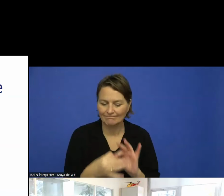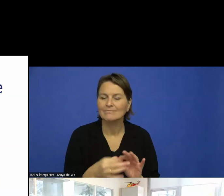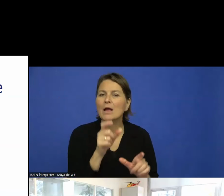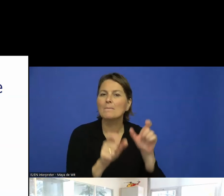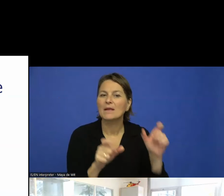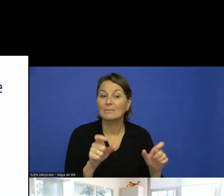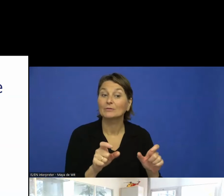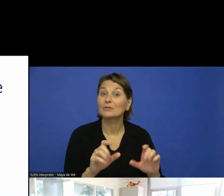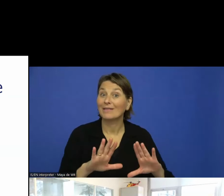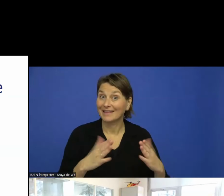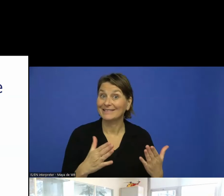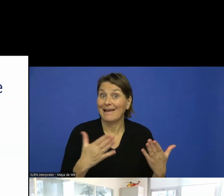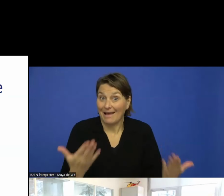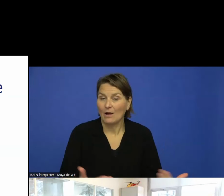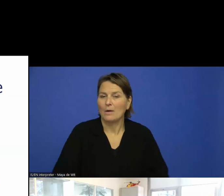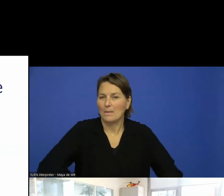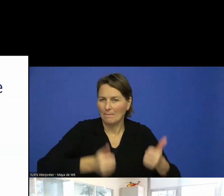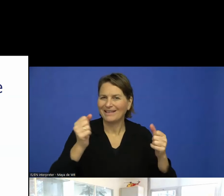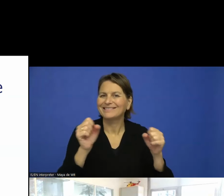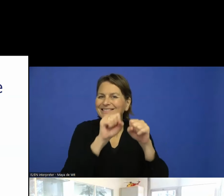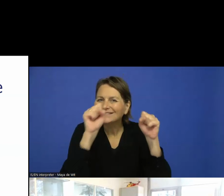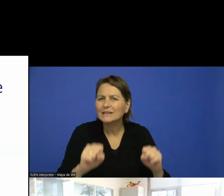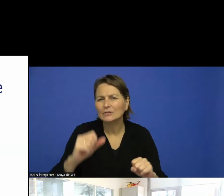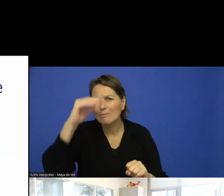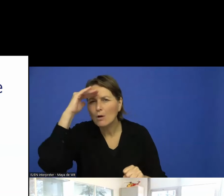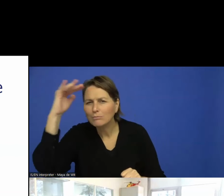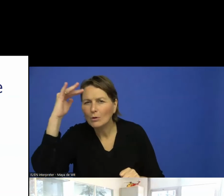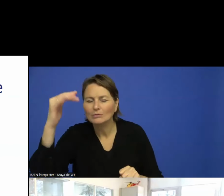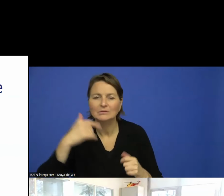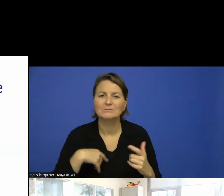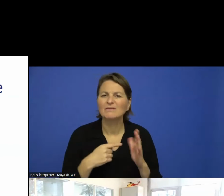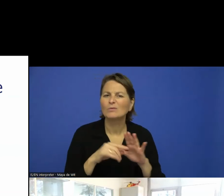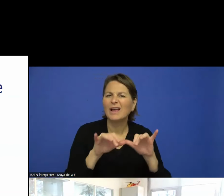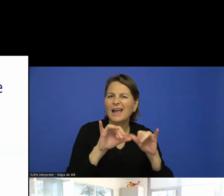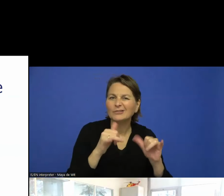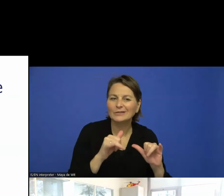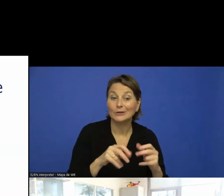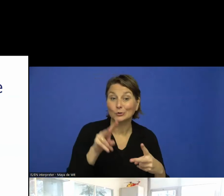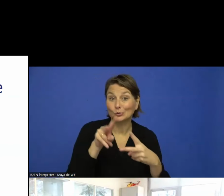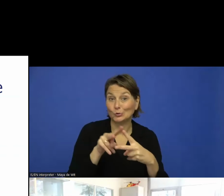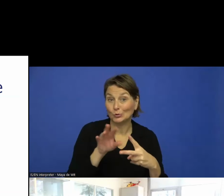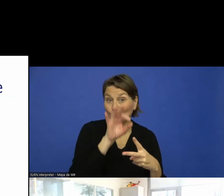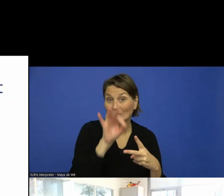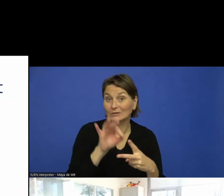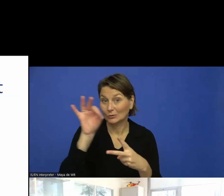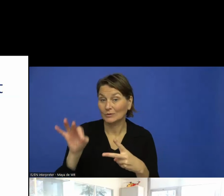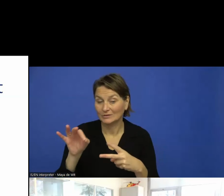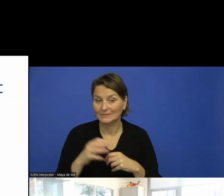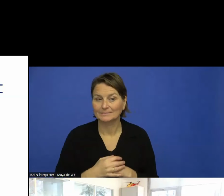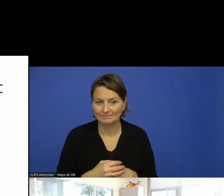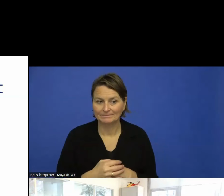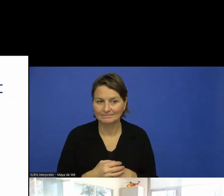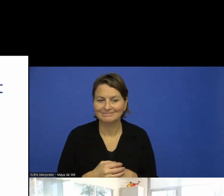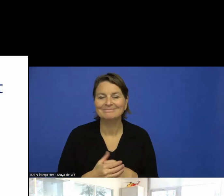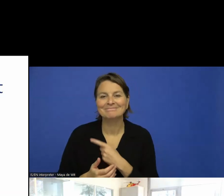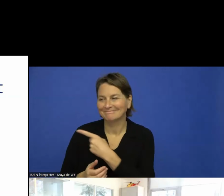describing what is a systems approach, what is engineering better care. 2 questions. And then I brought it back to my